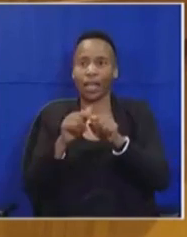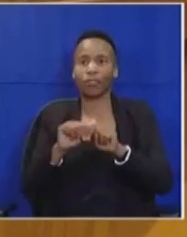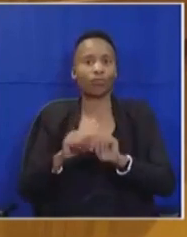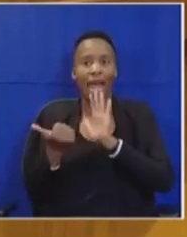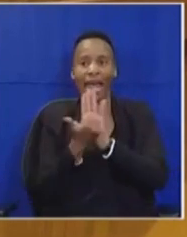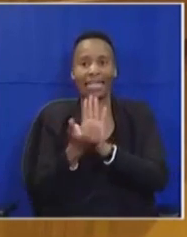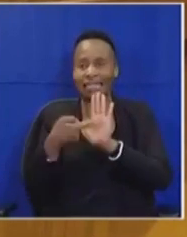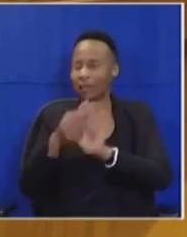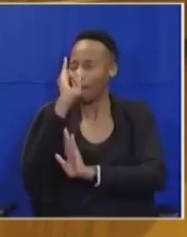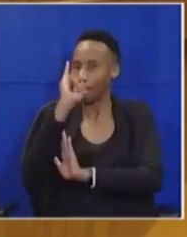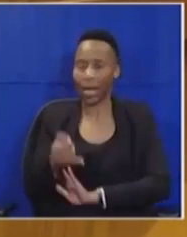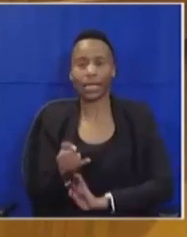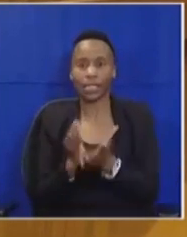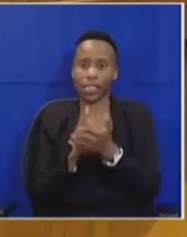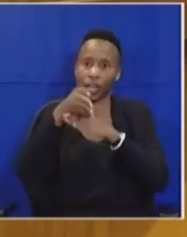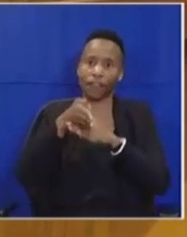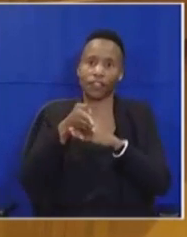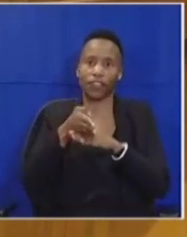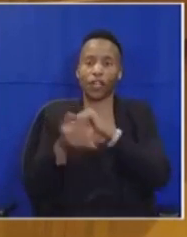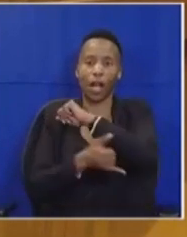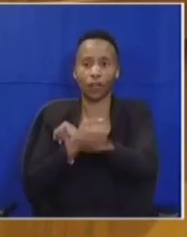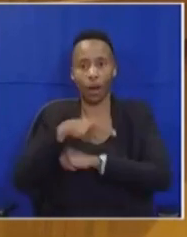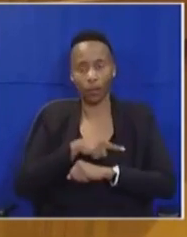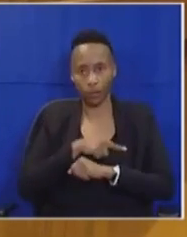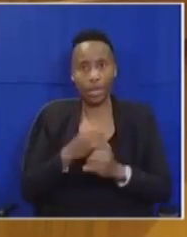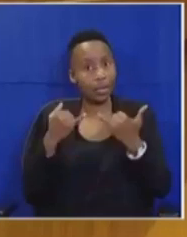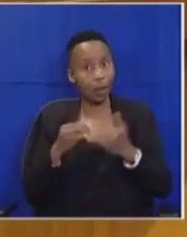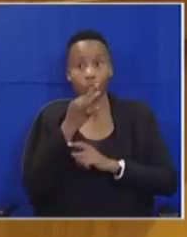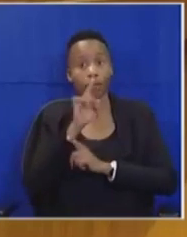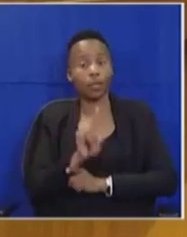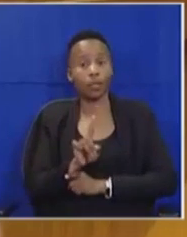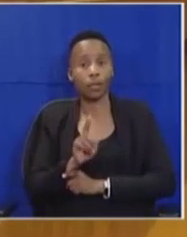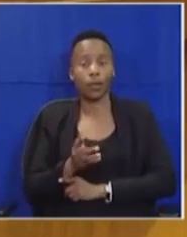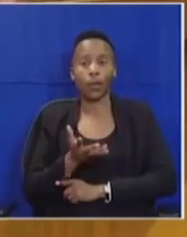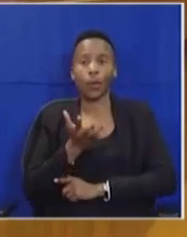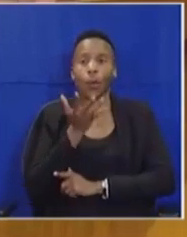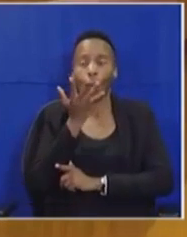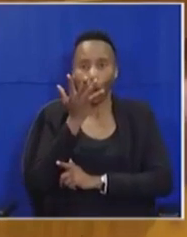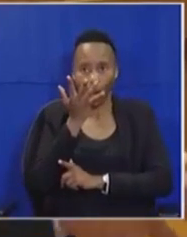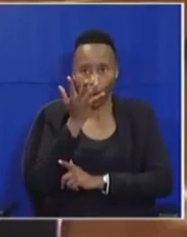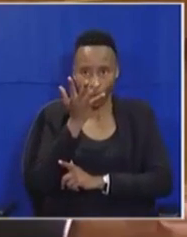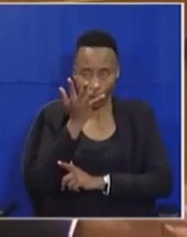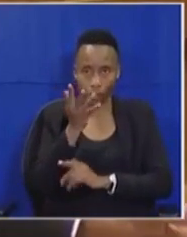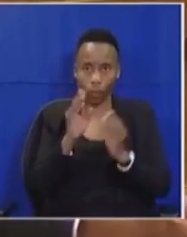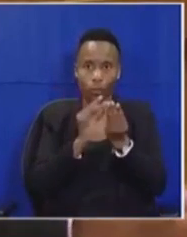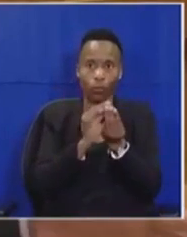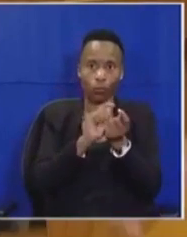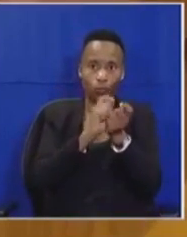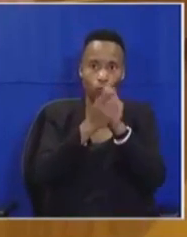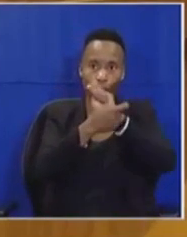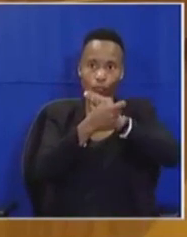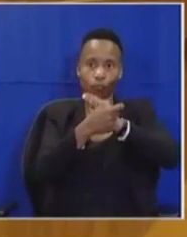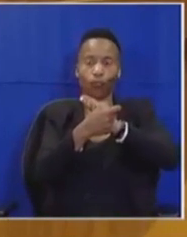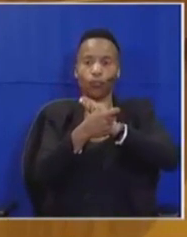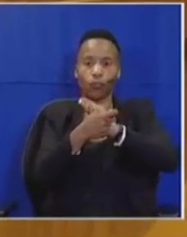our country. And they say, we want to correct the injustices of the past.